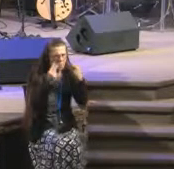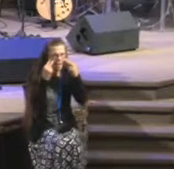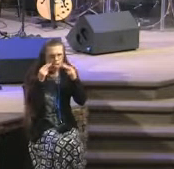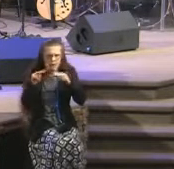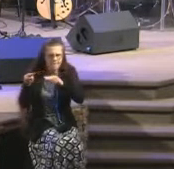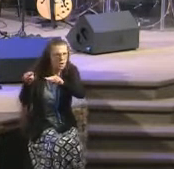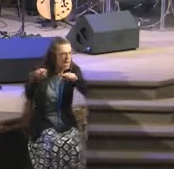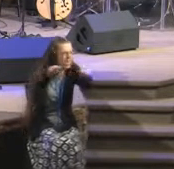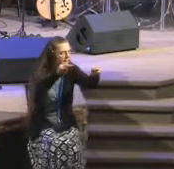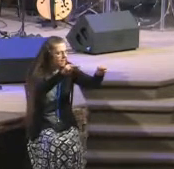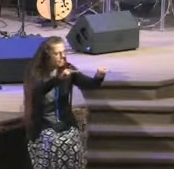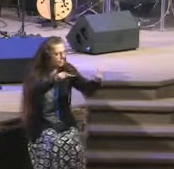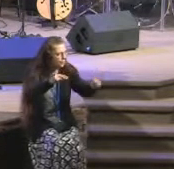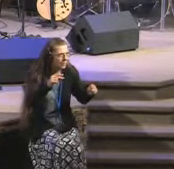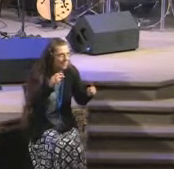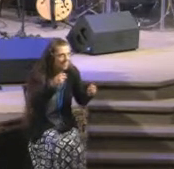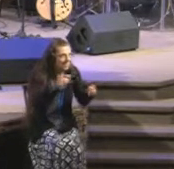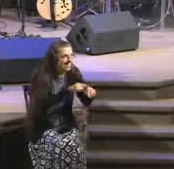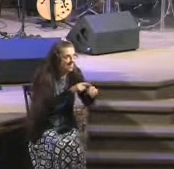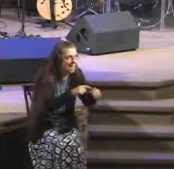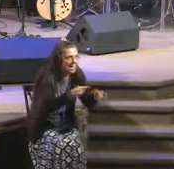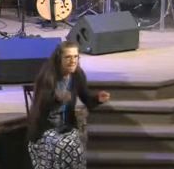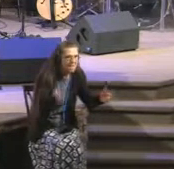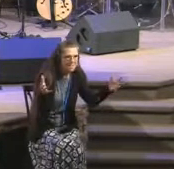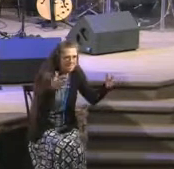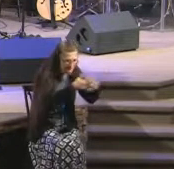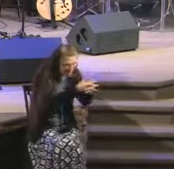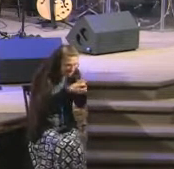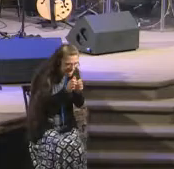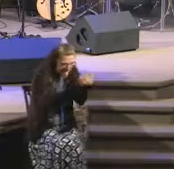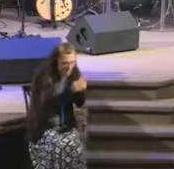every occasion to get together with God's people.